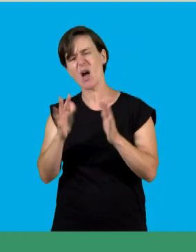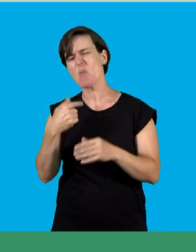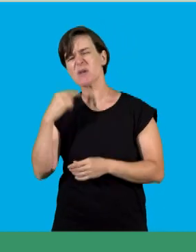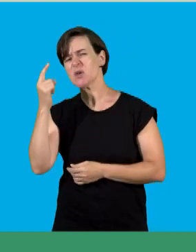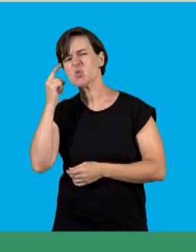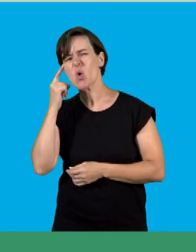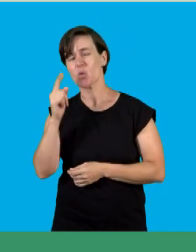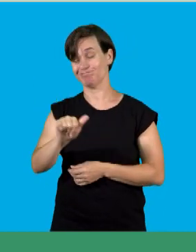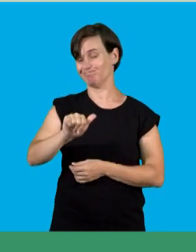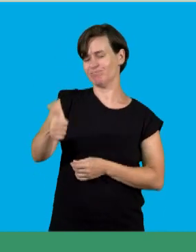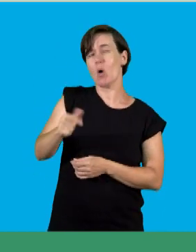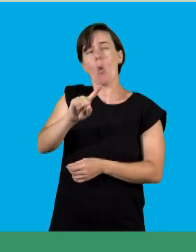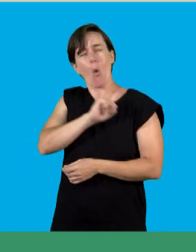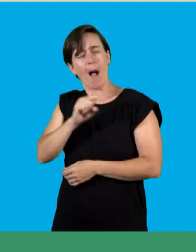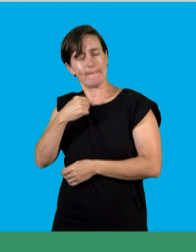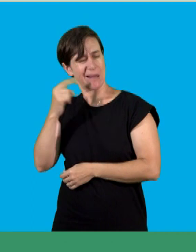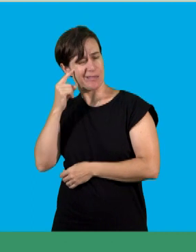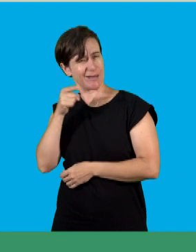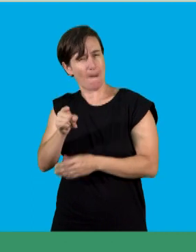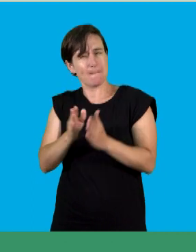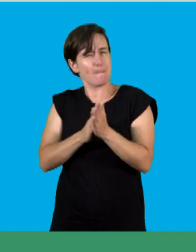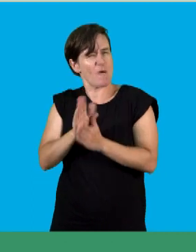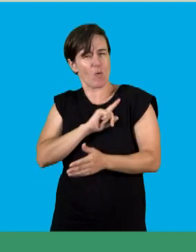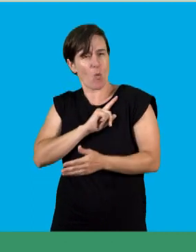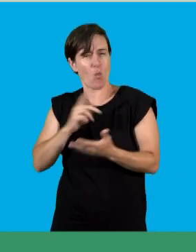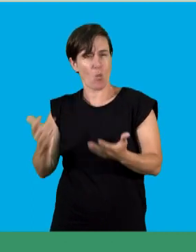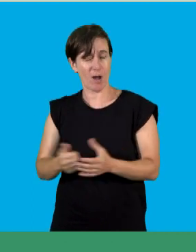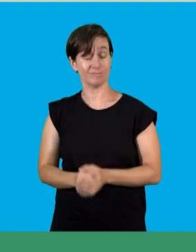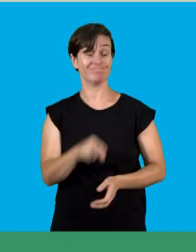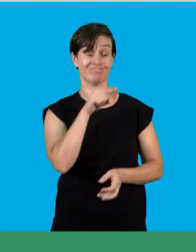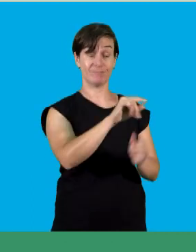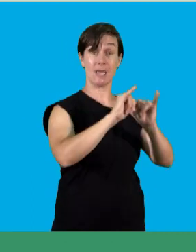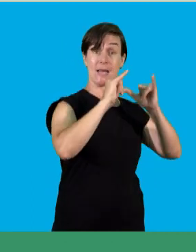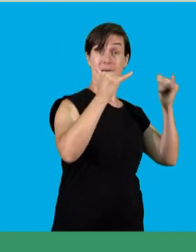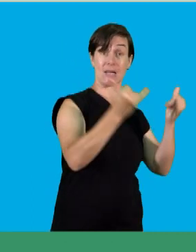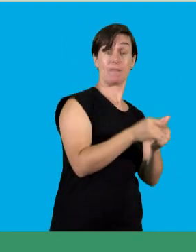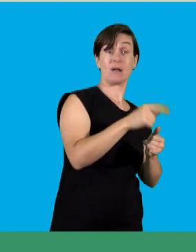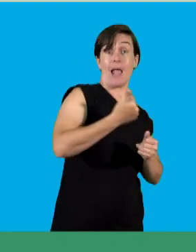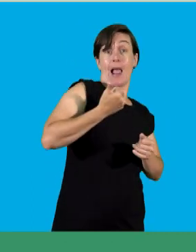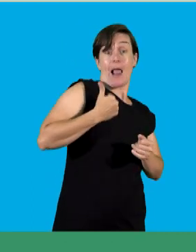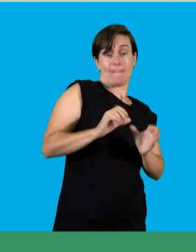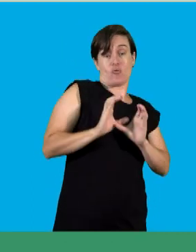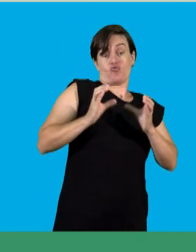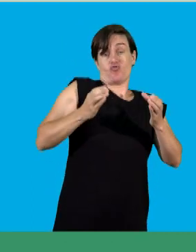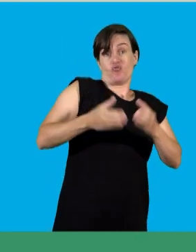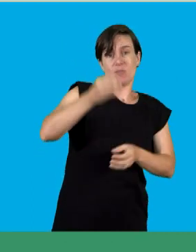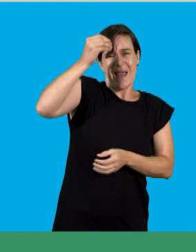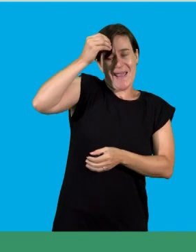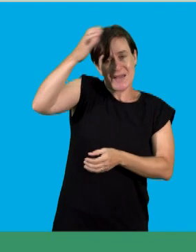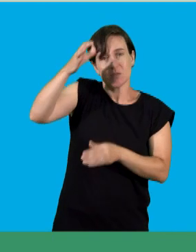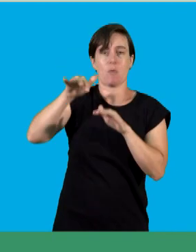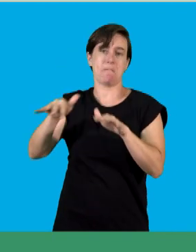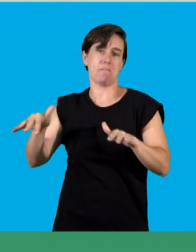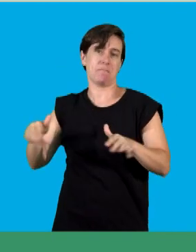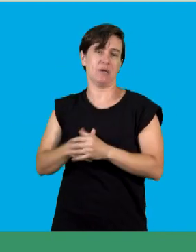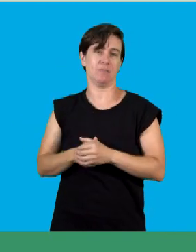technique? Our motivation here will guide us. NL requested a group of experts. Remember, the minute you